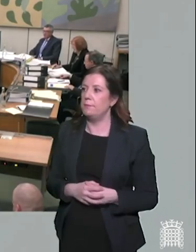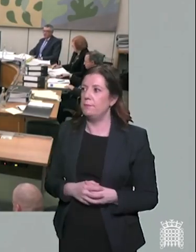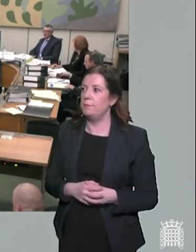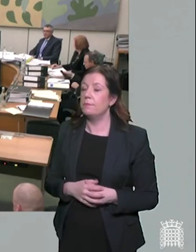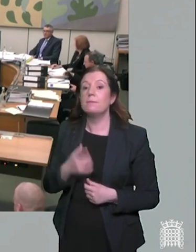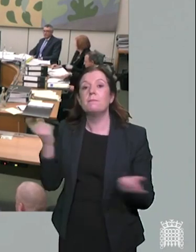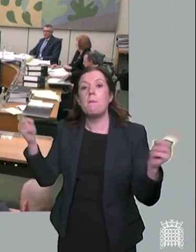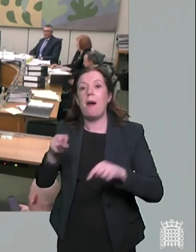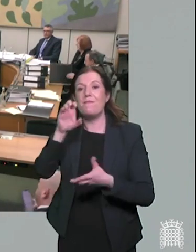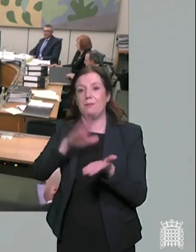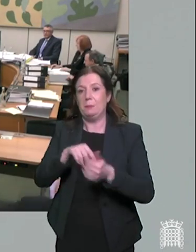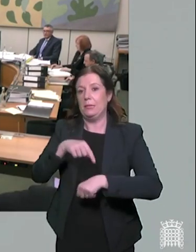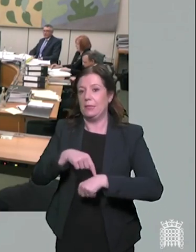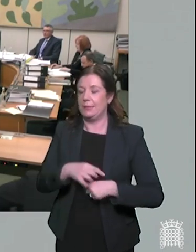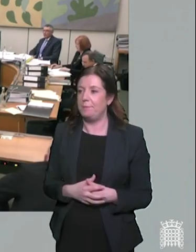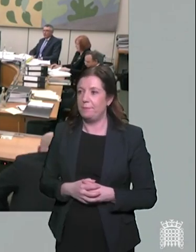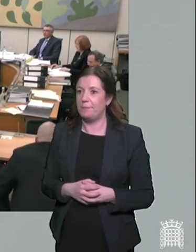We'll return in 15 minutes.